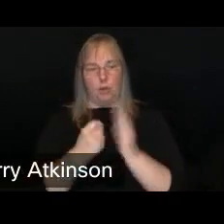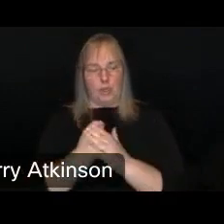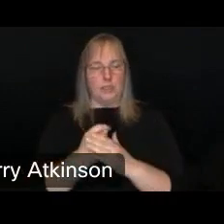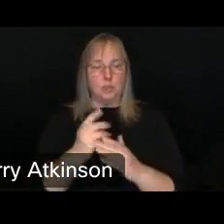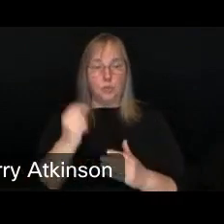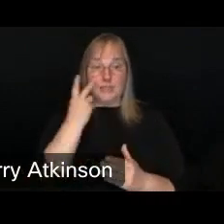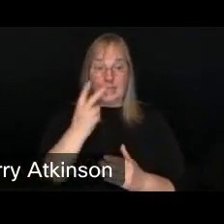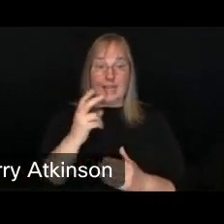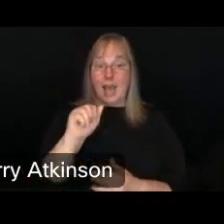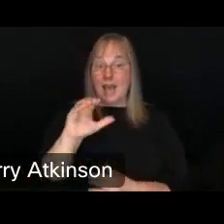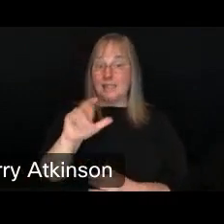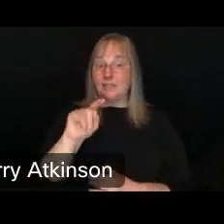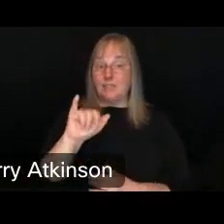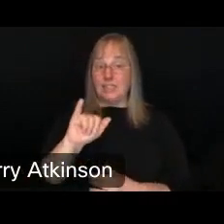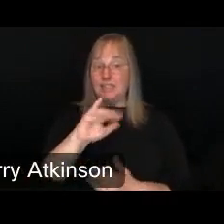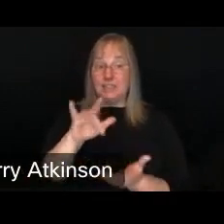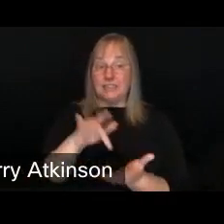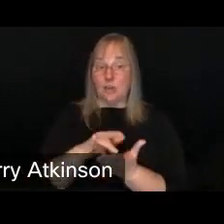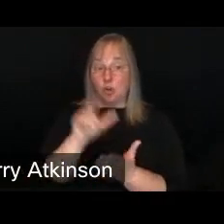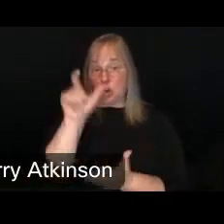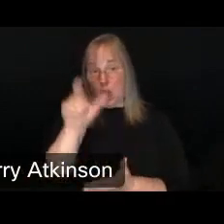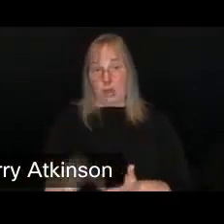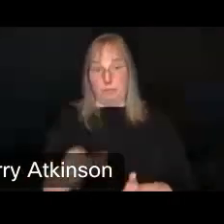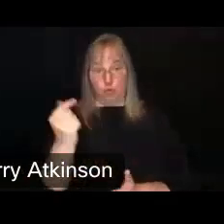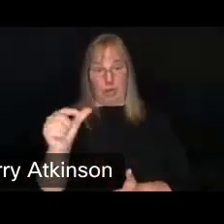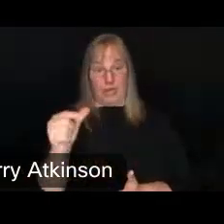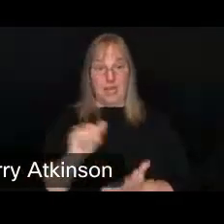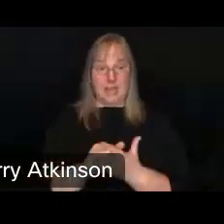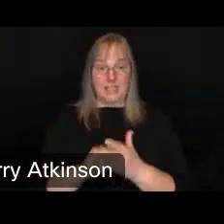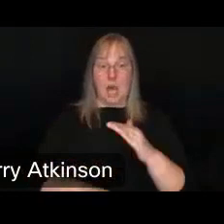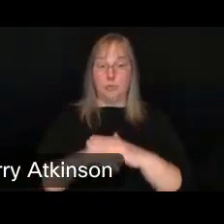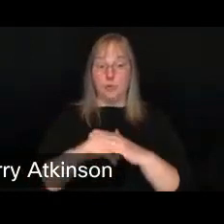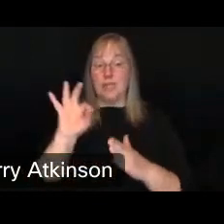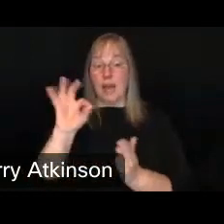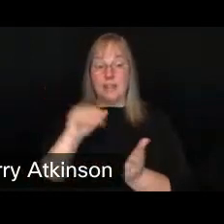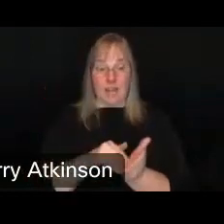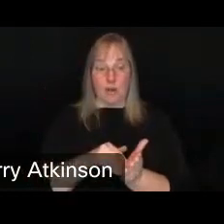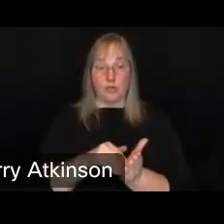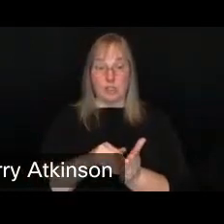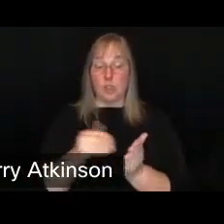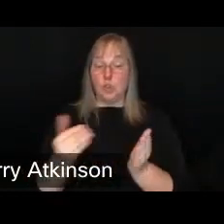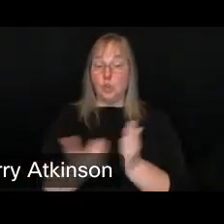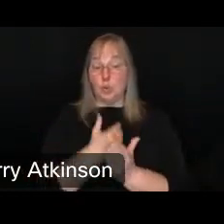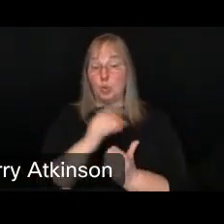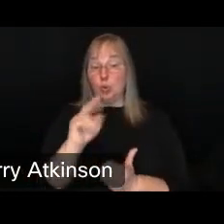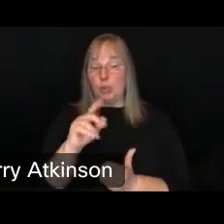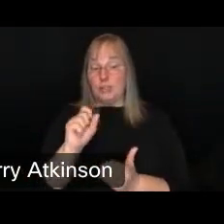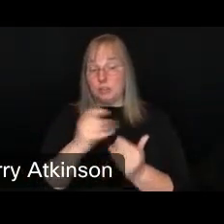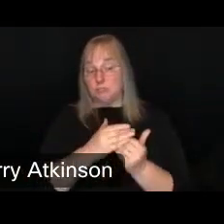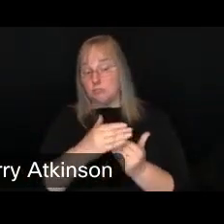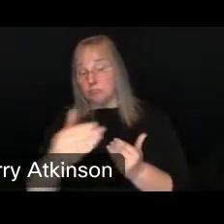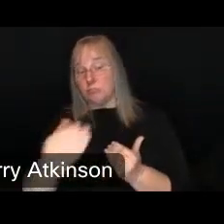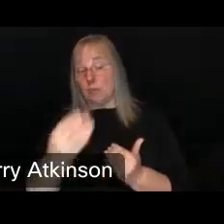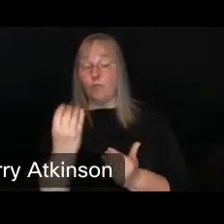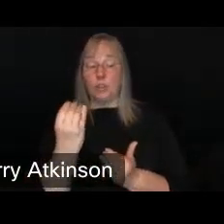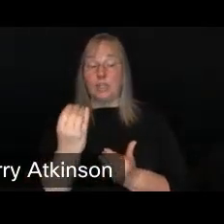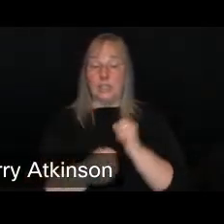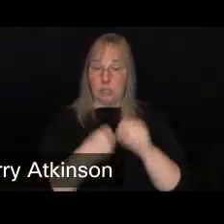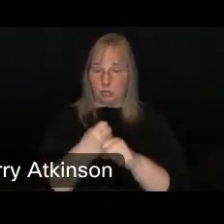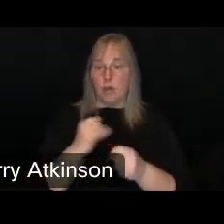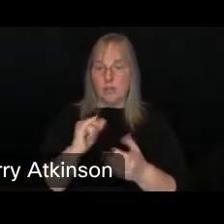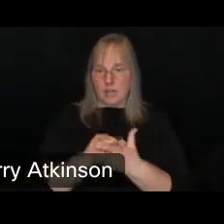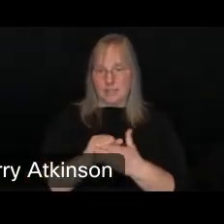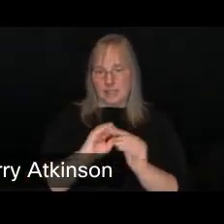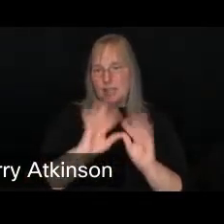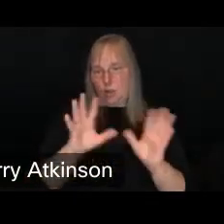column, right, that's up to 9,000 new units over the course of this 14 years. So that is clearly where we're targeting the most amount